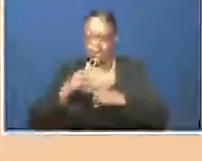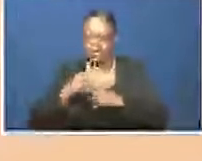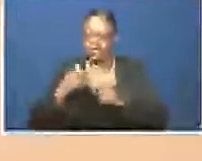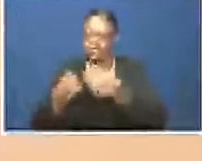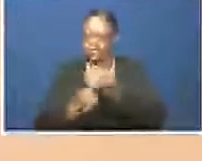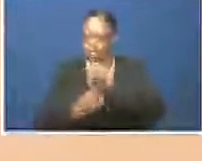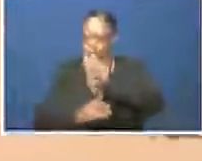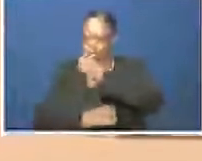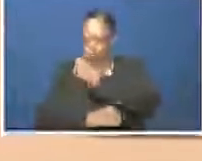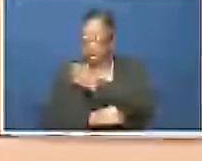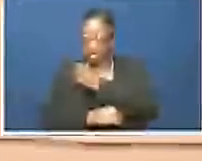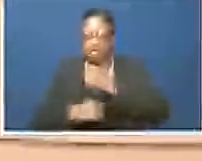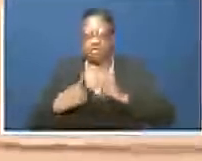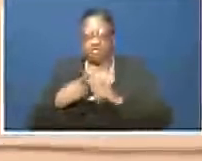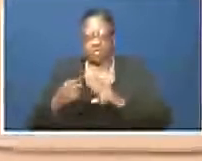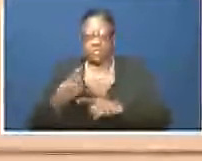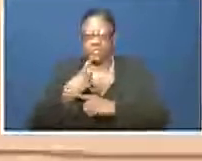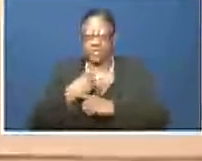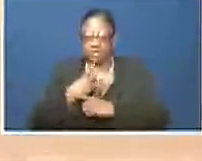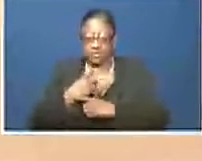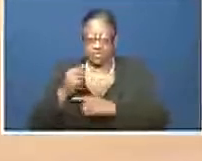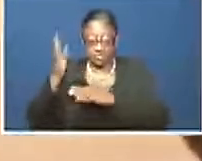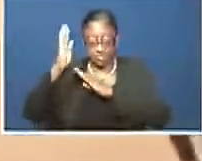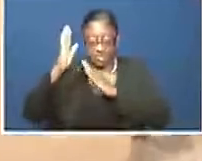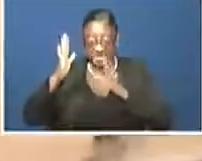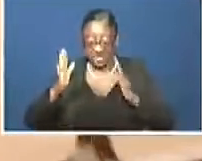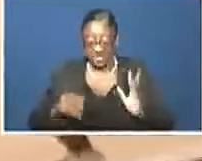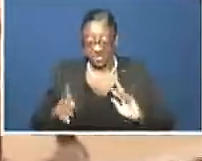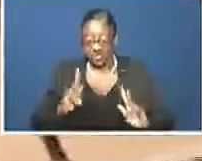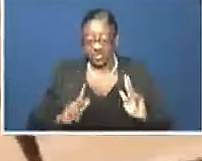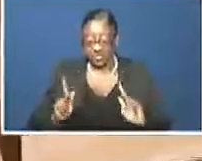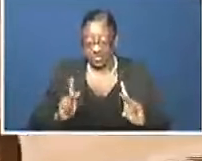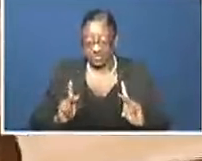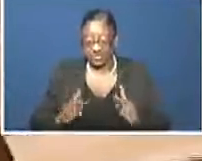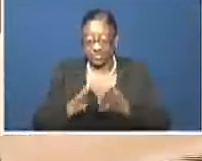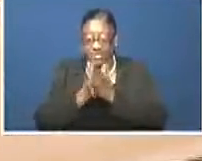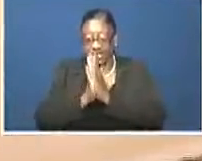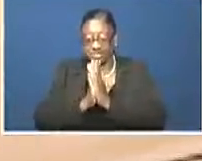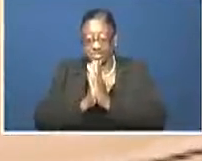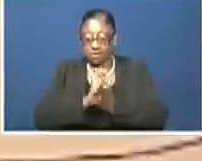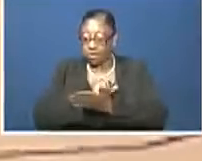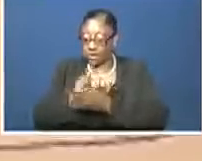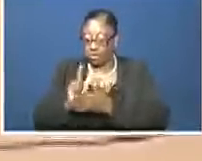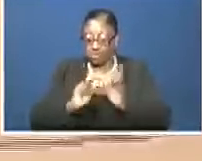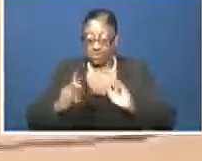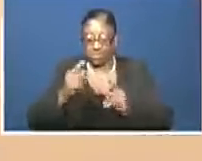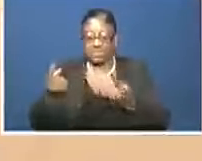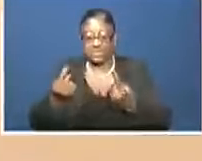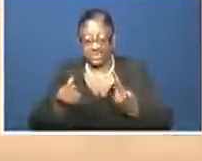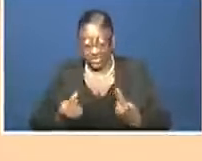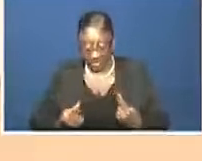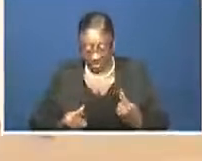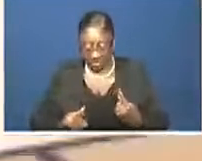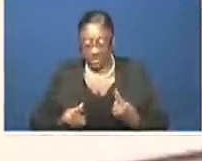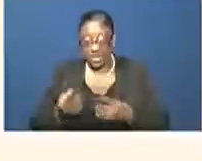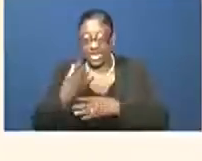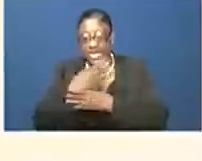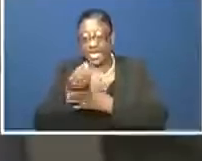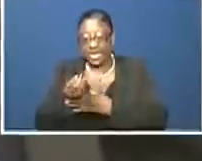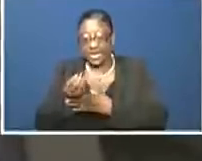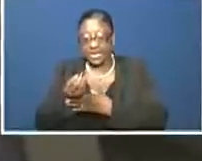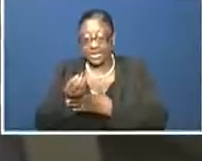from you, the general public, for our Bahamian Hoopers. I'm asking all Bahamians to come out and support this national team. Let's see